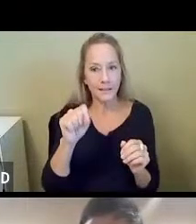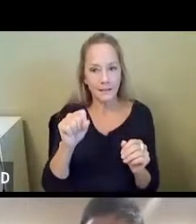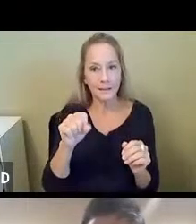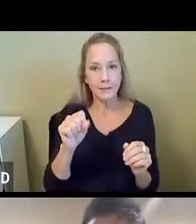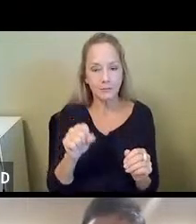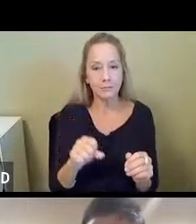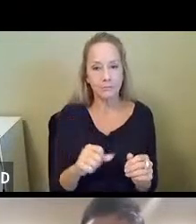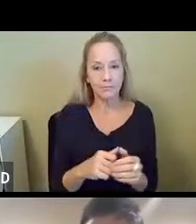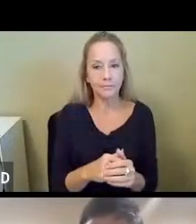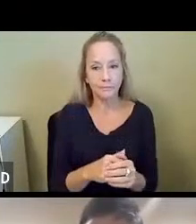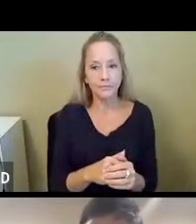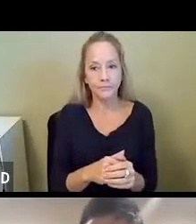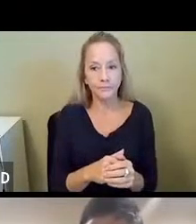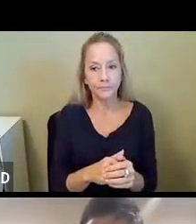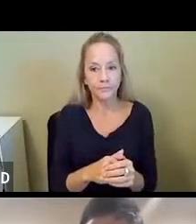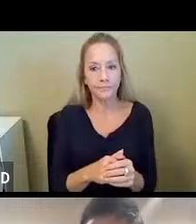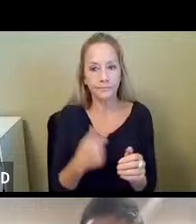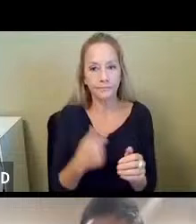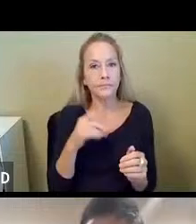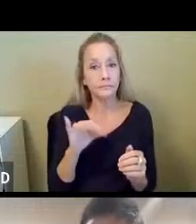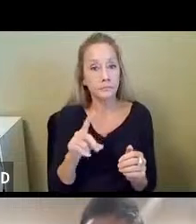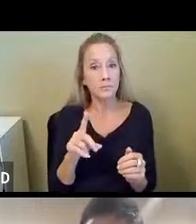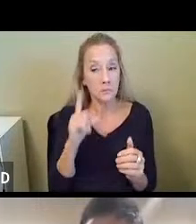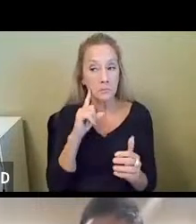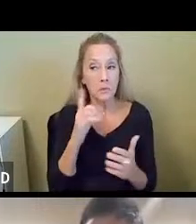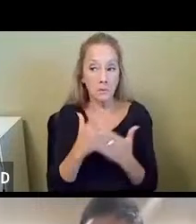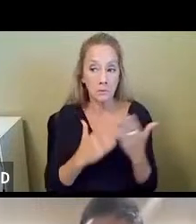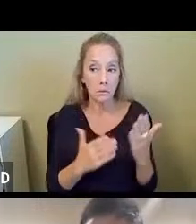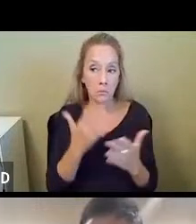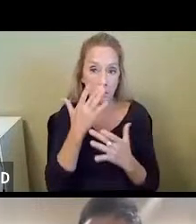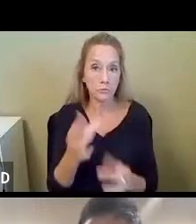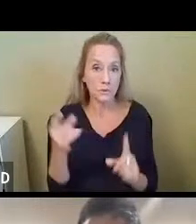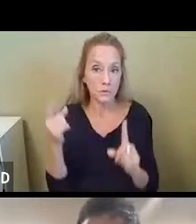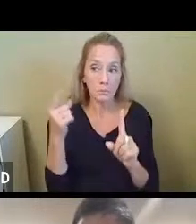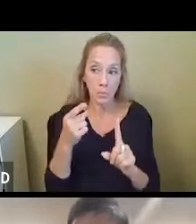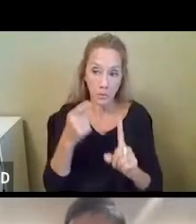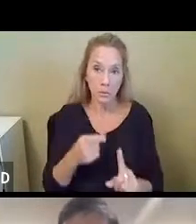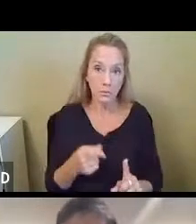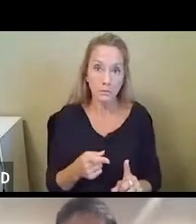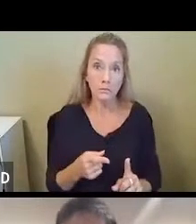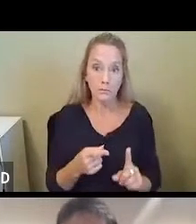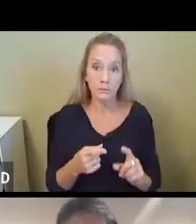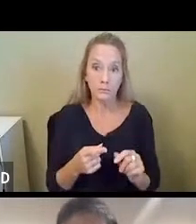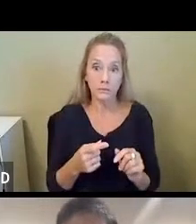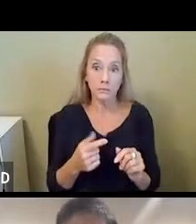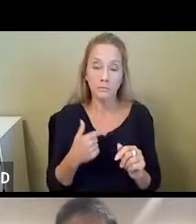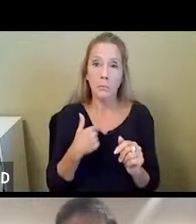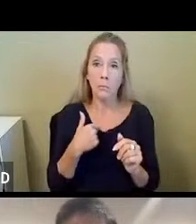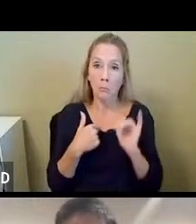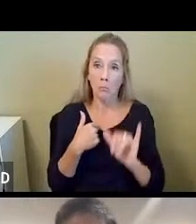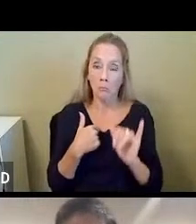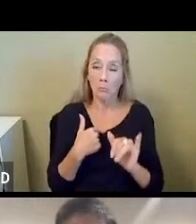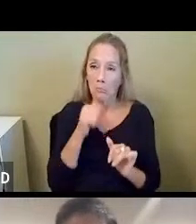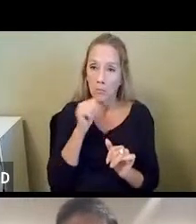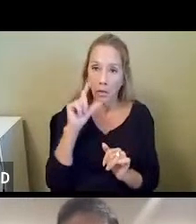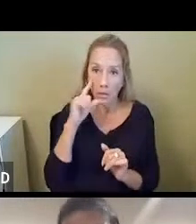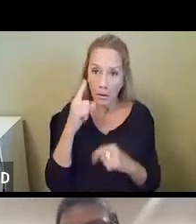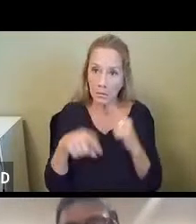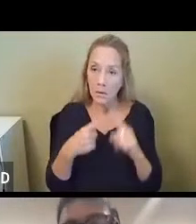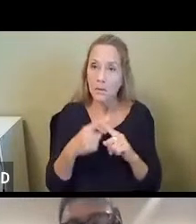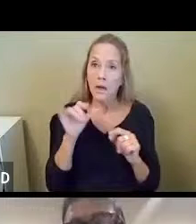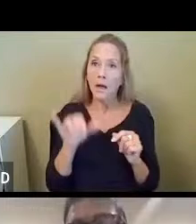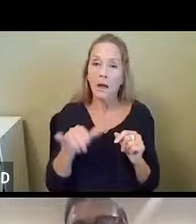did hear some interesting points brought up that I know I hadn't considered, and